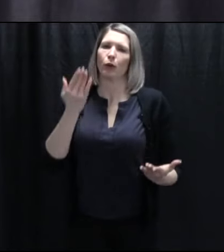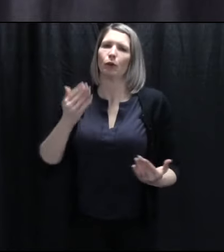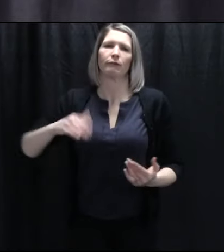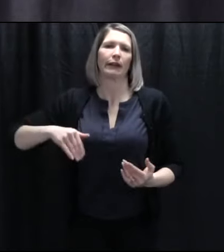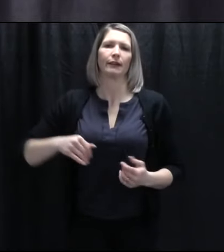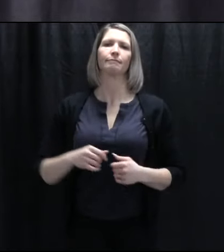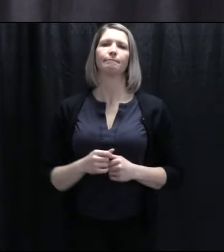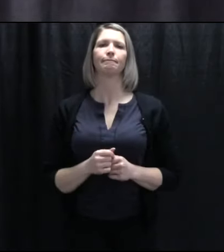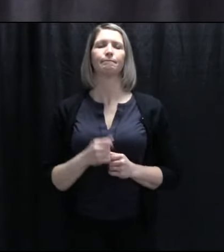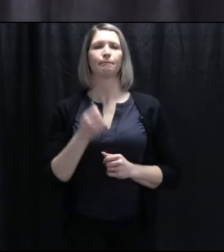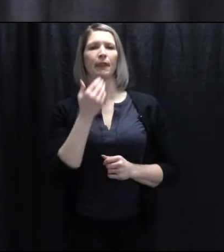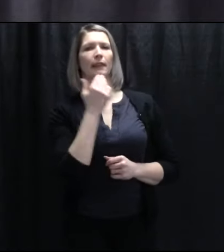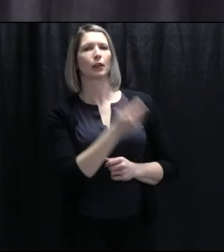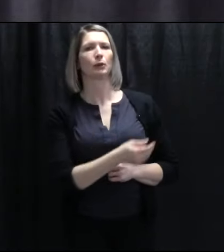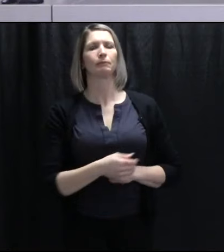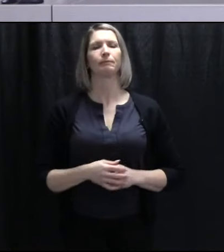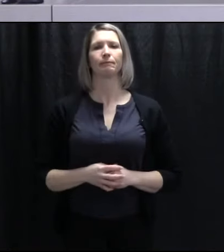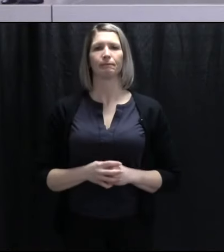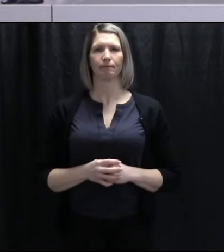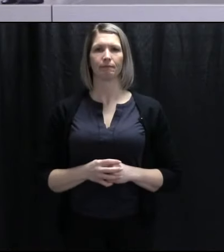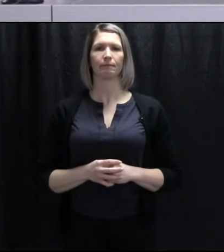Okay, thank you.